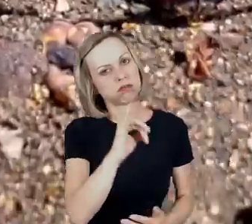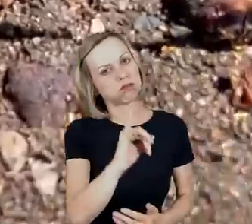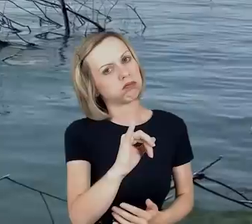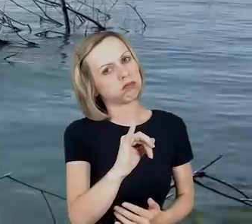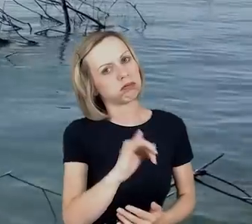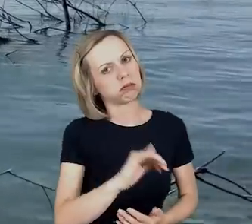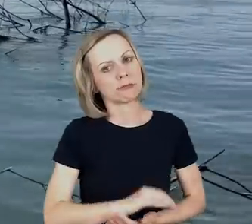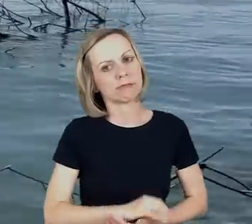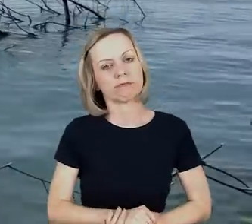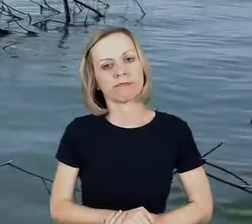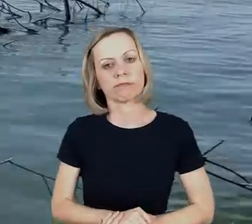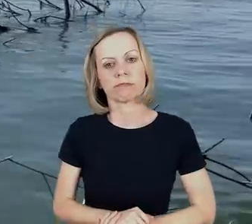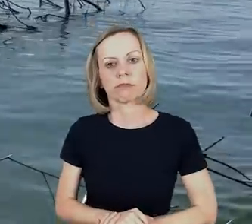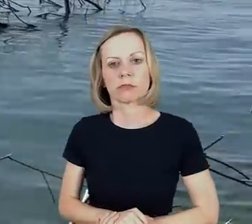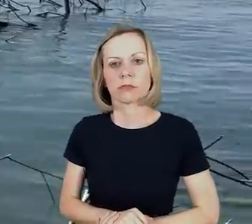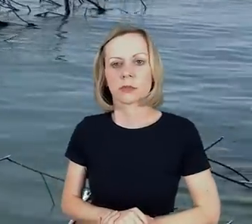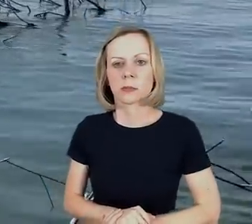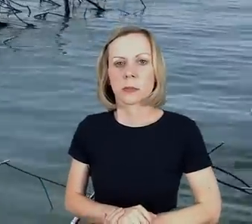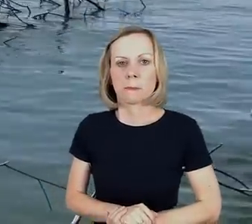its fall.